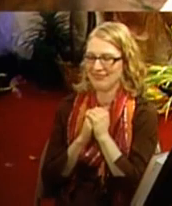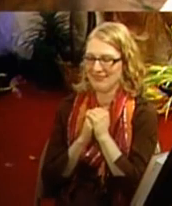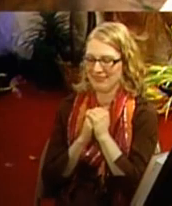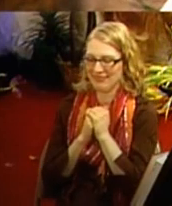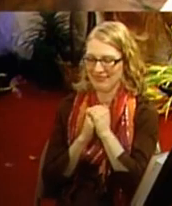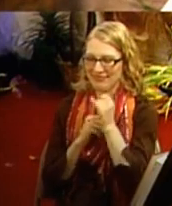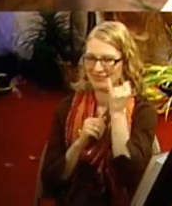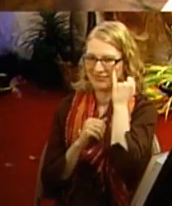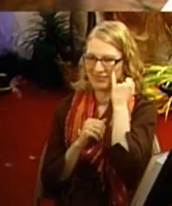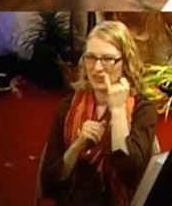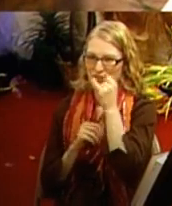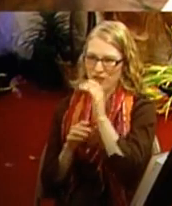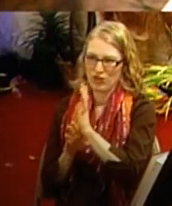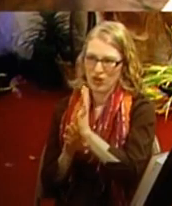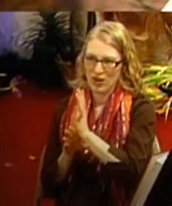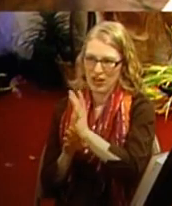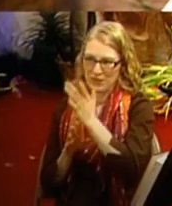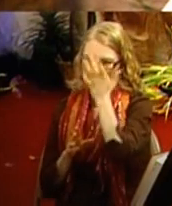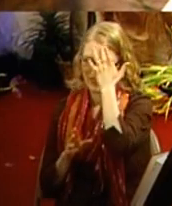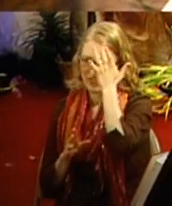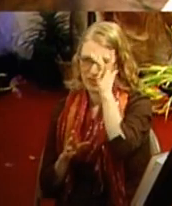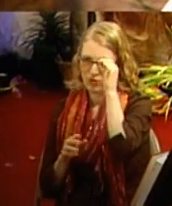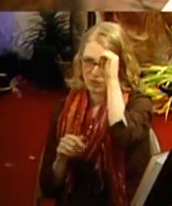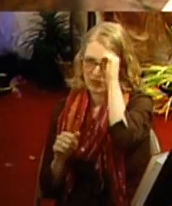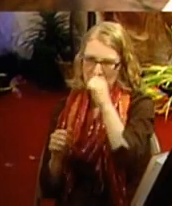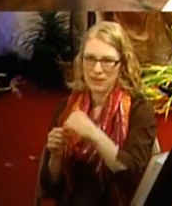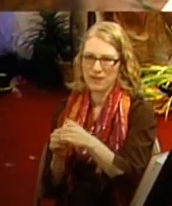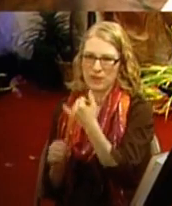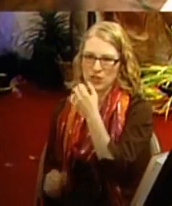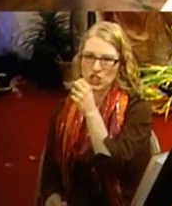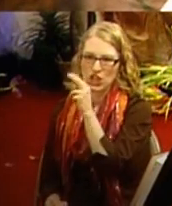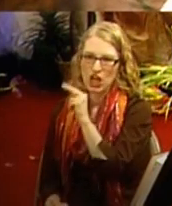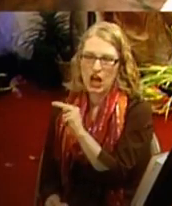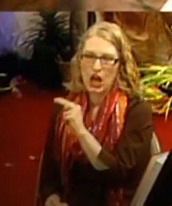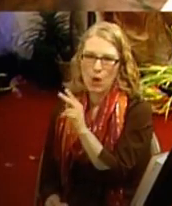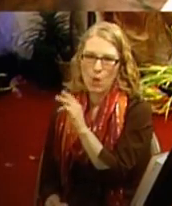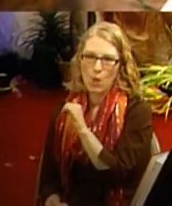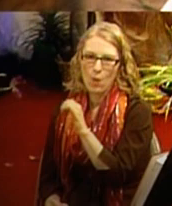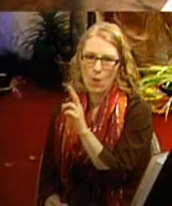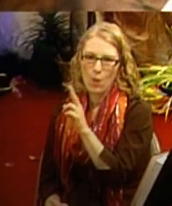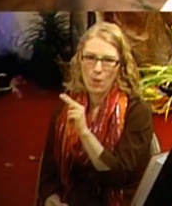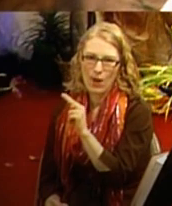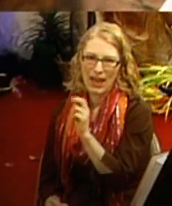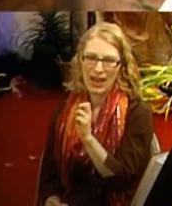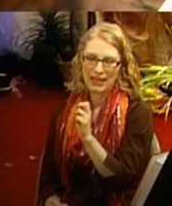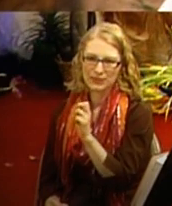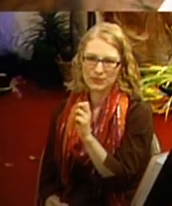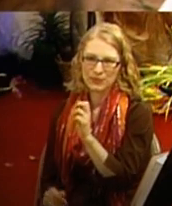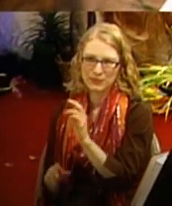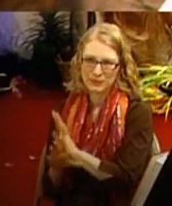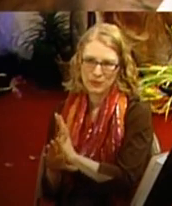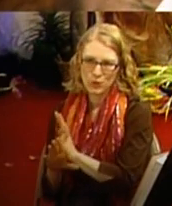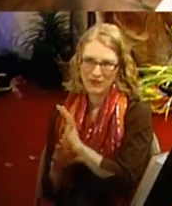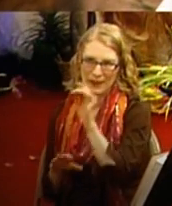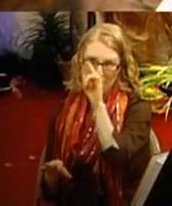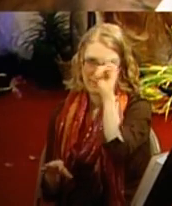If you're a movie buff, you might recognize that from a John Wayne movie, one of the last World War II movies he made in black and